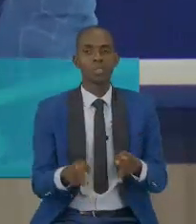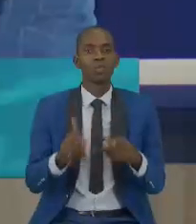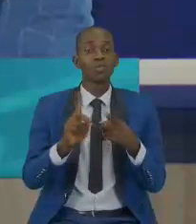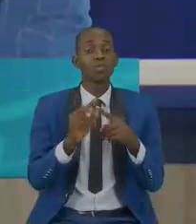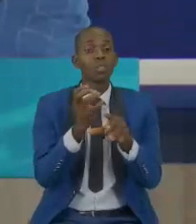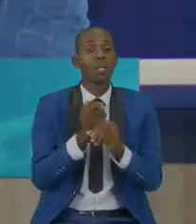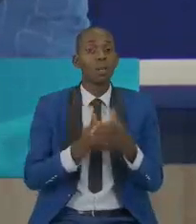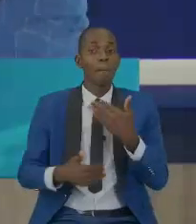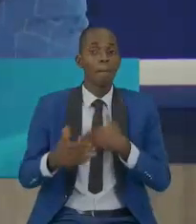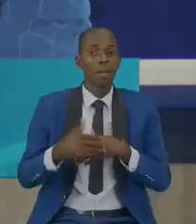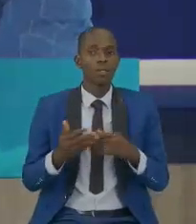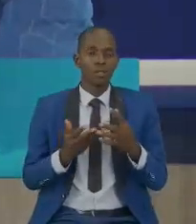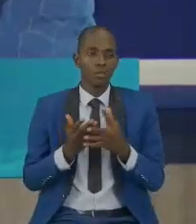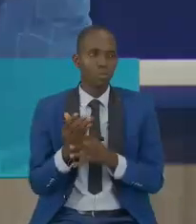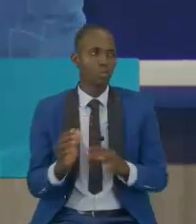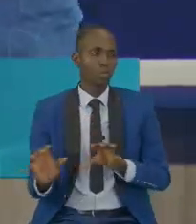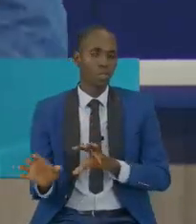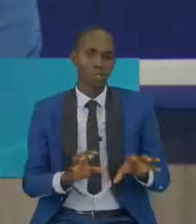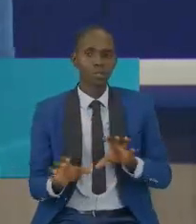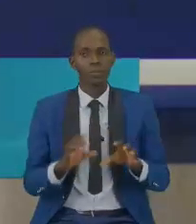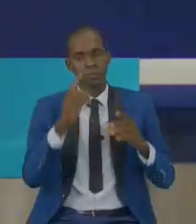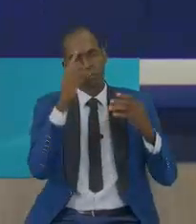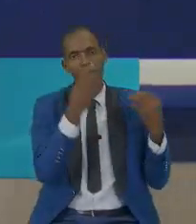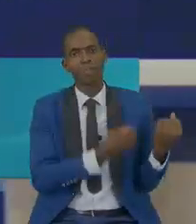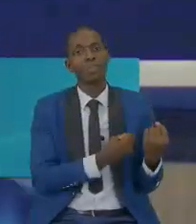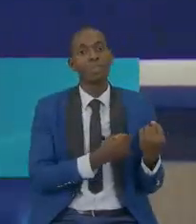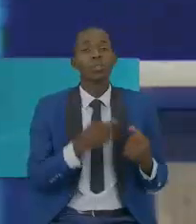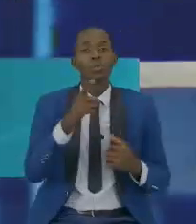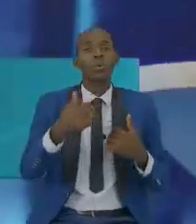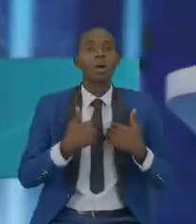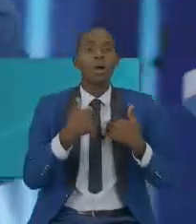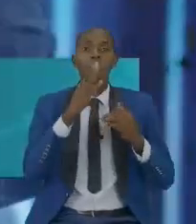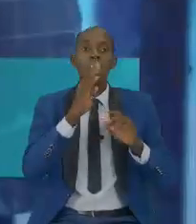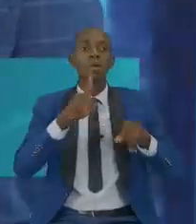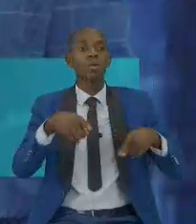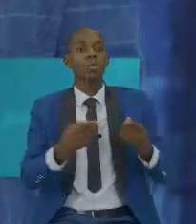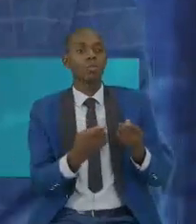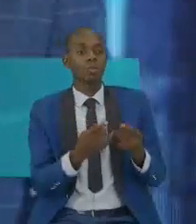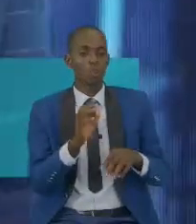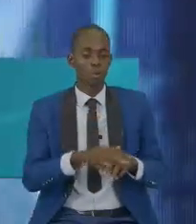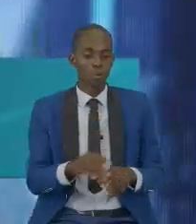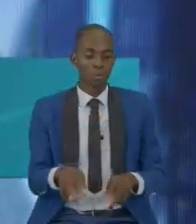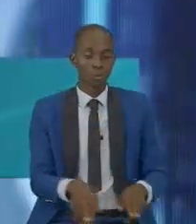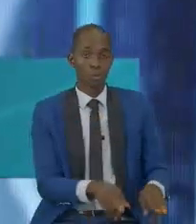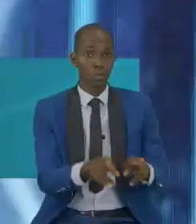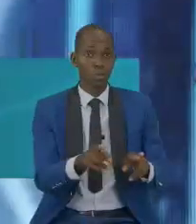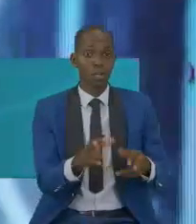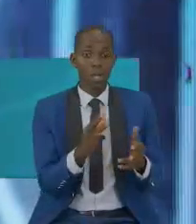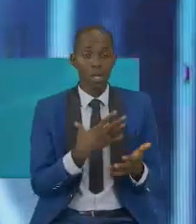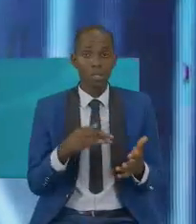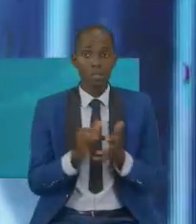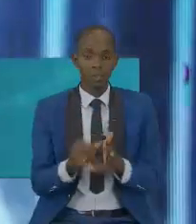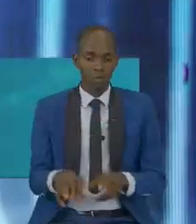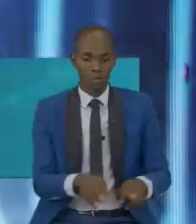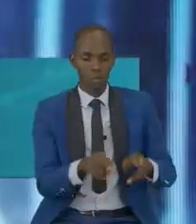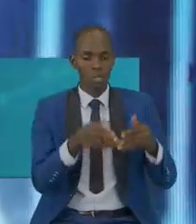through active faith. You've been going on a road, and the road is leading